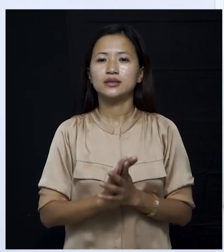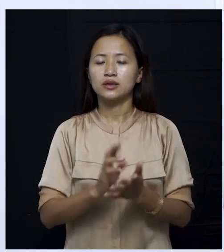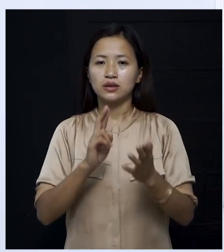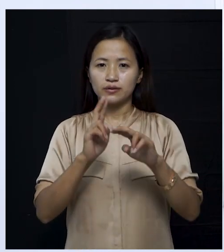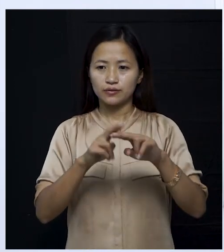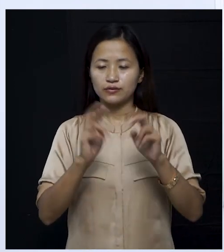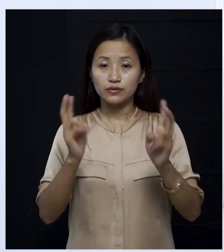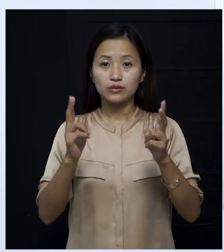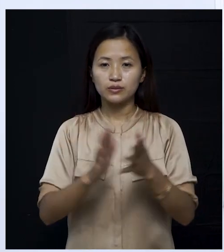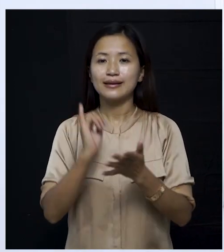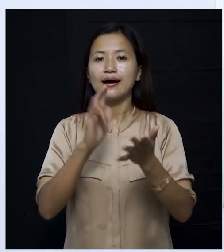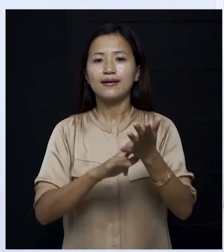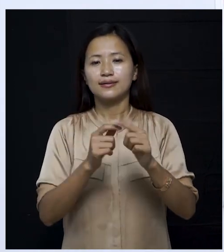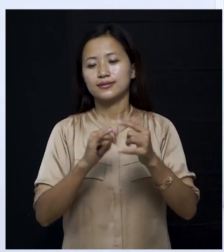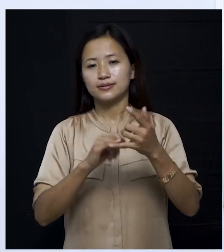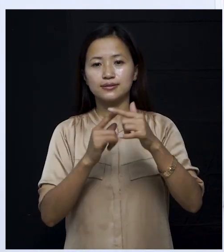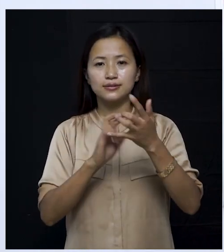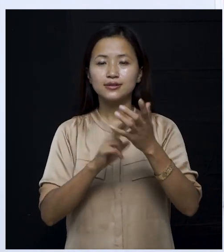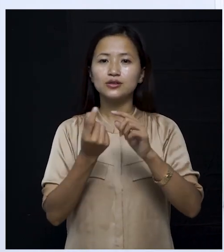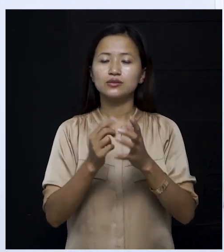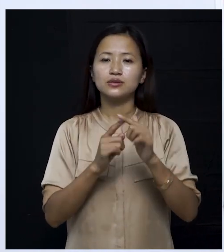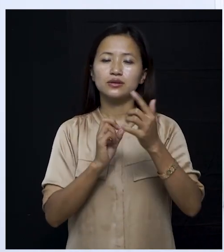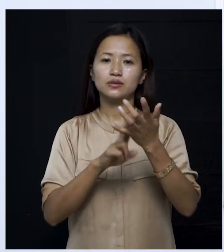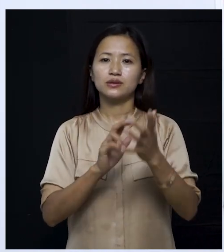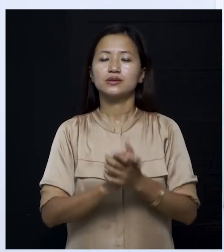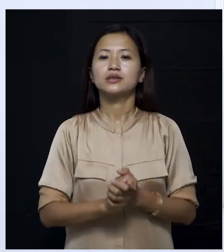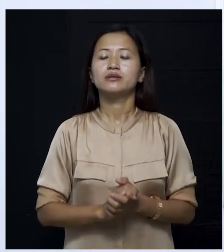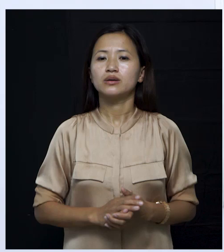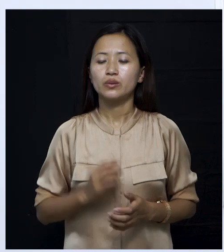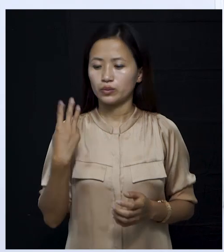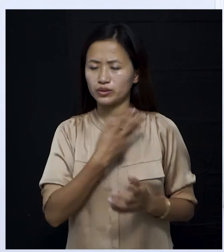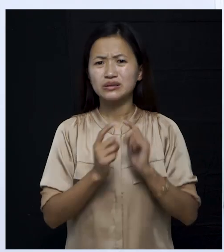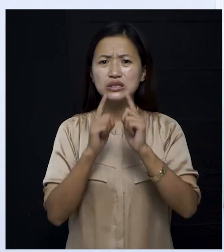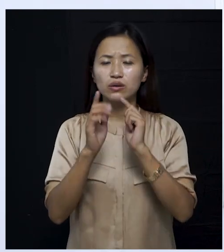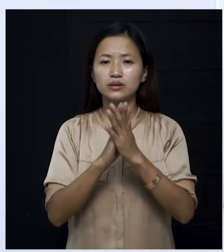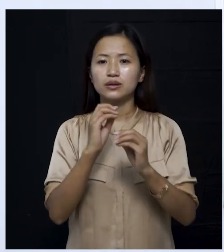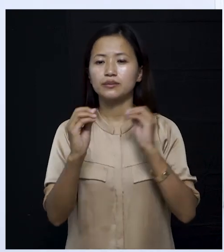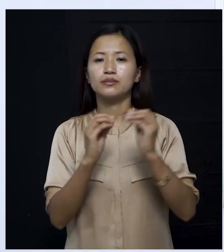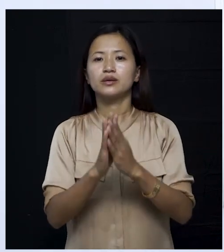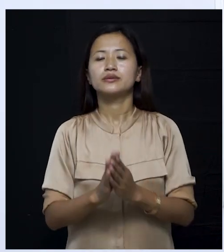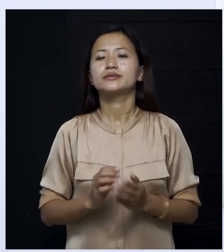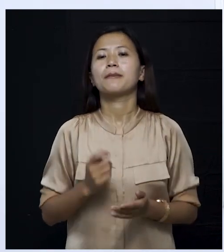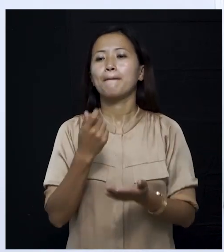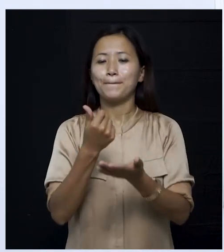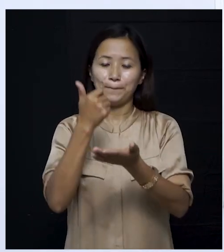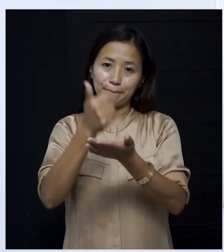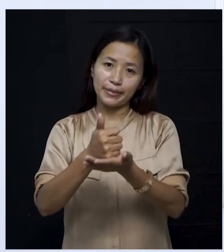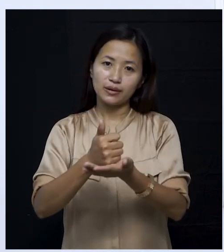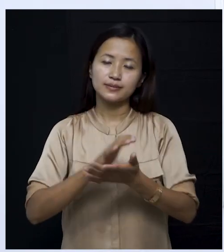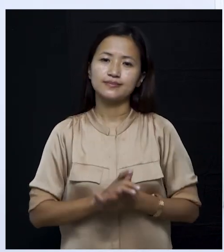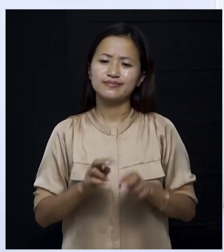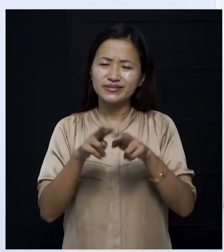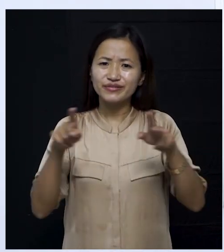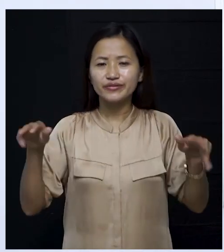formal institution or formal financial institution, we are talking about the banks. Got it? The